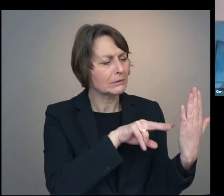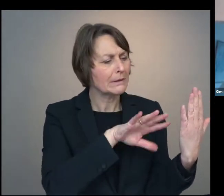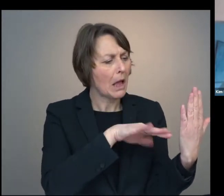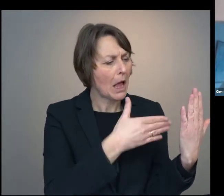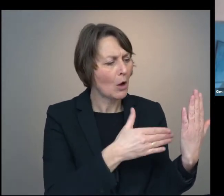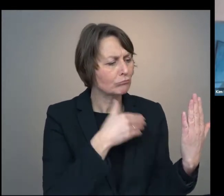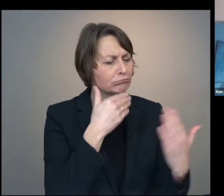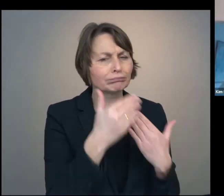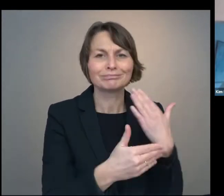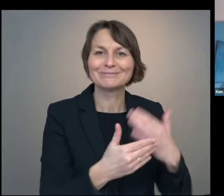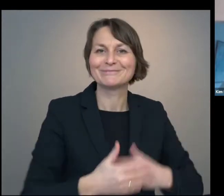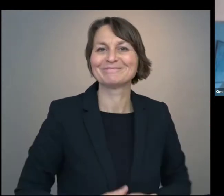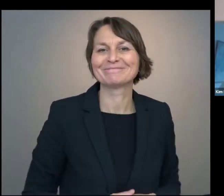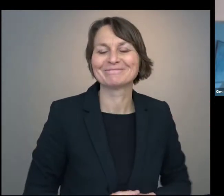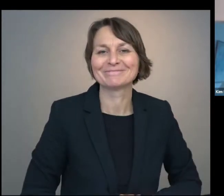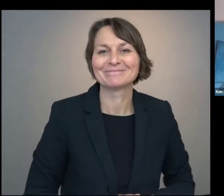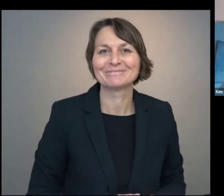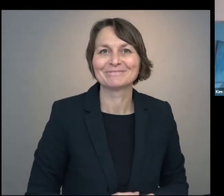that entails.